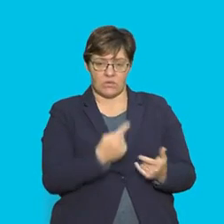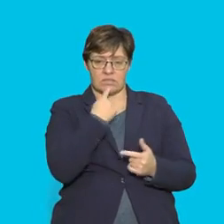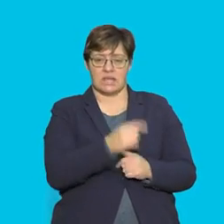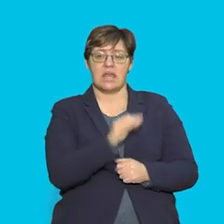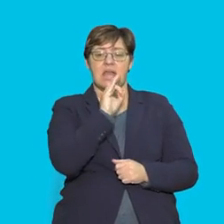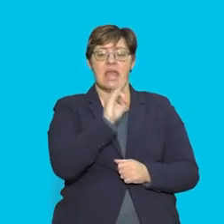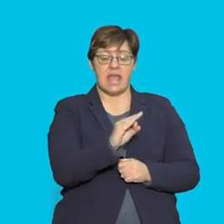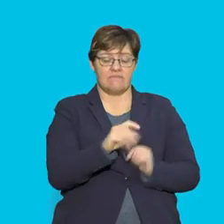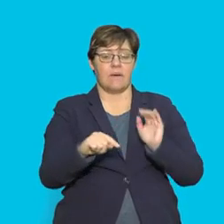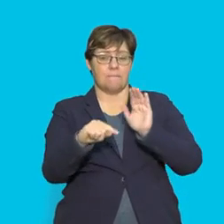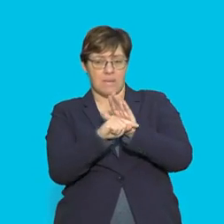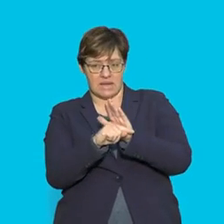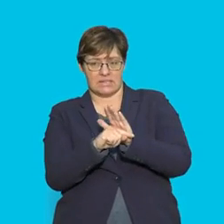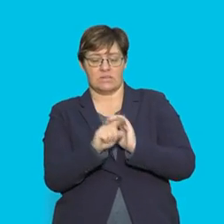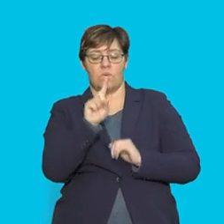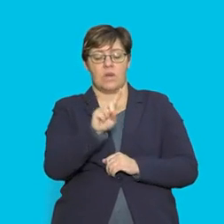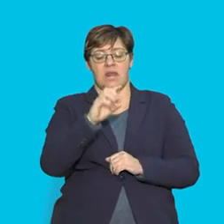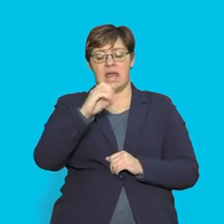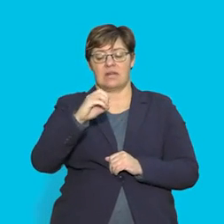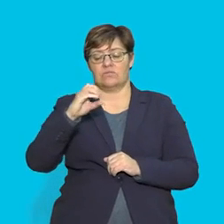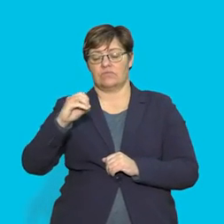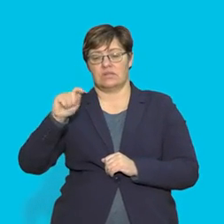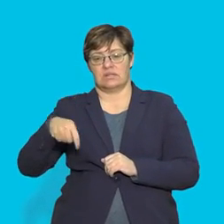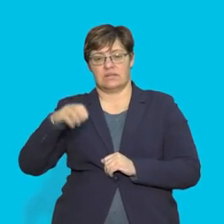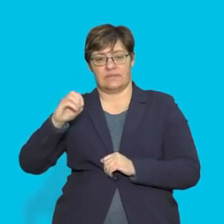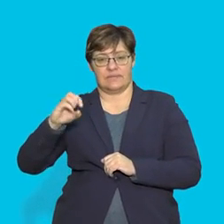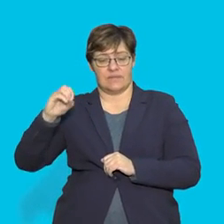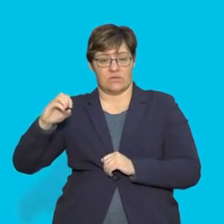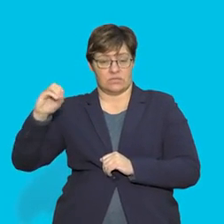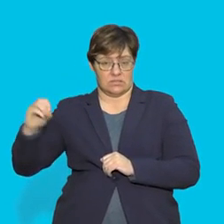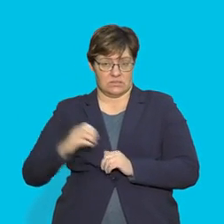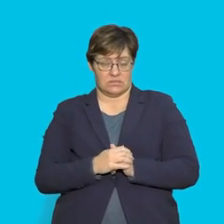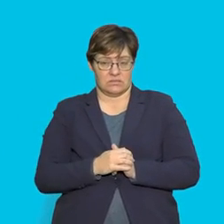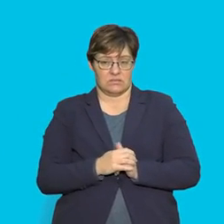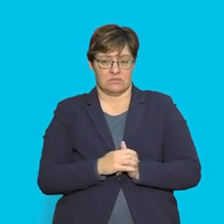say F minus 100,000.